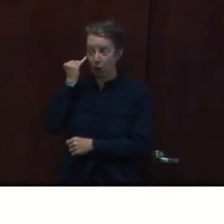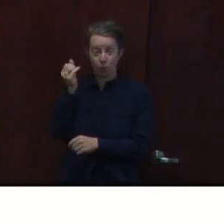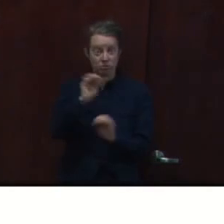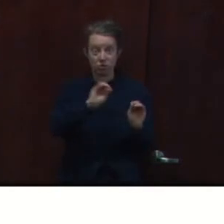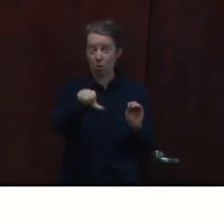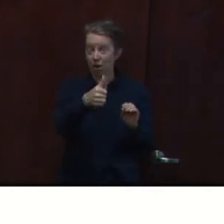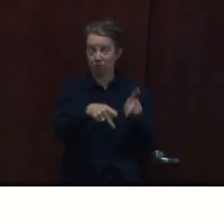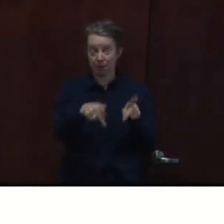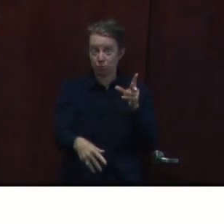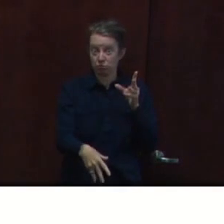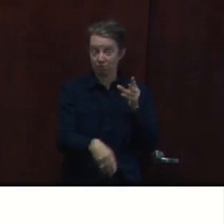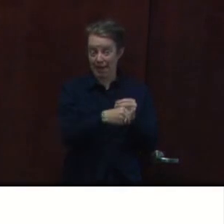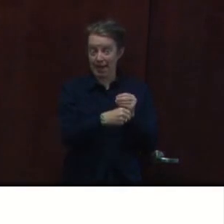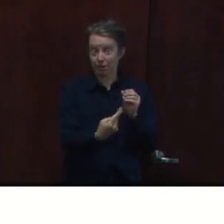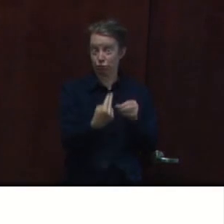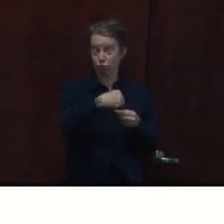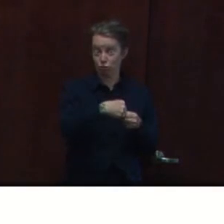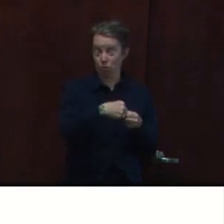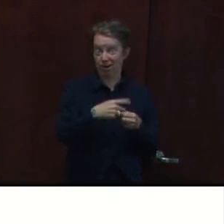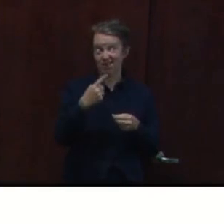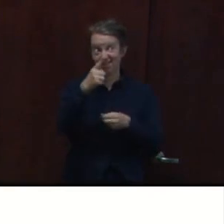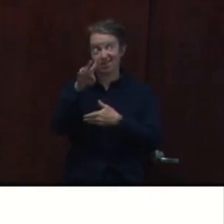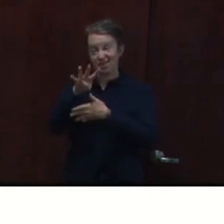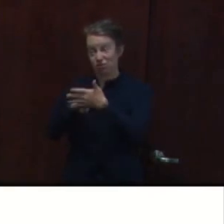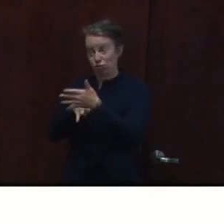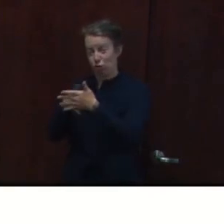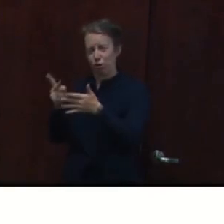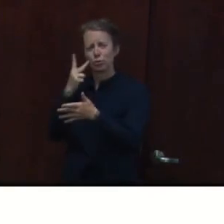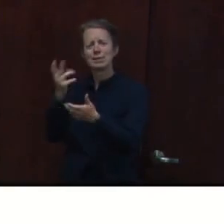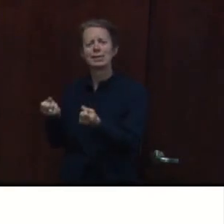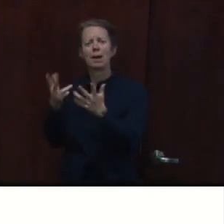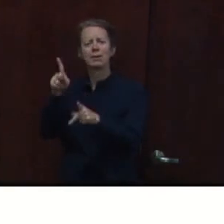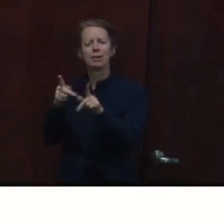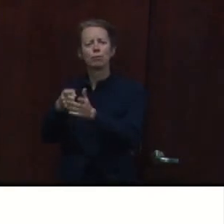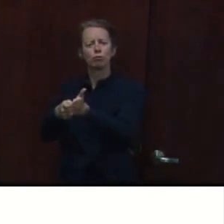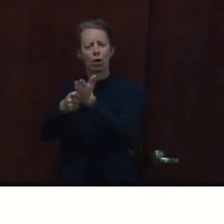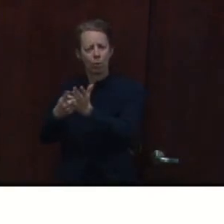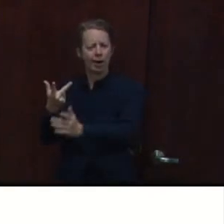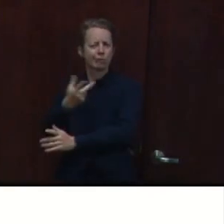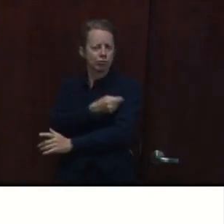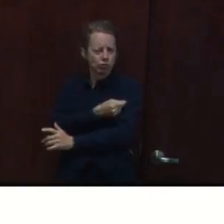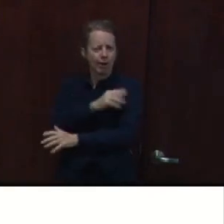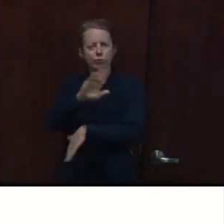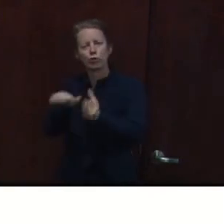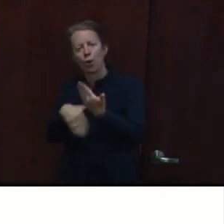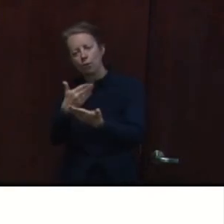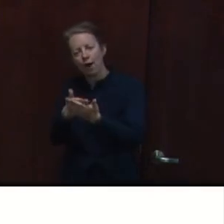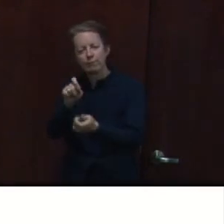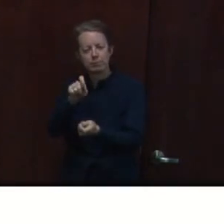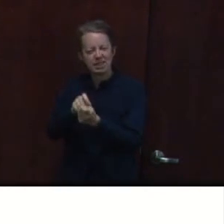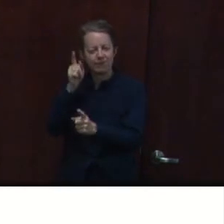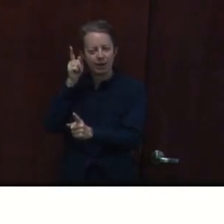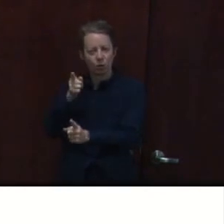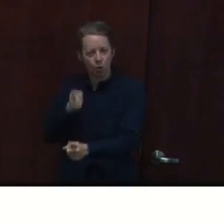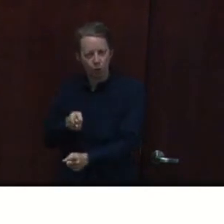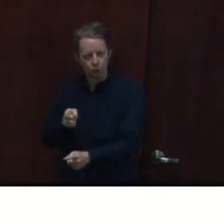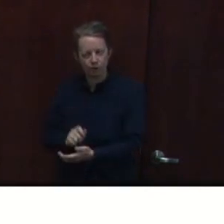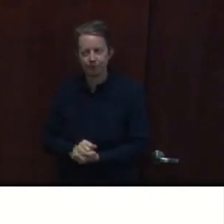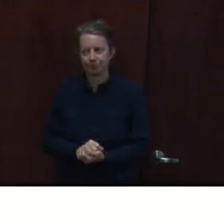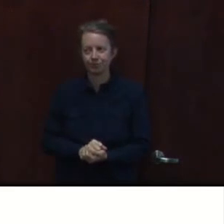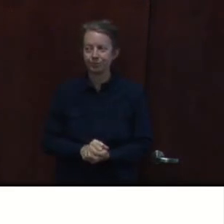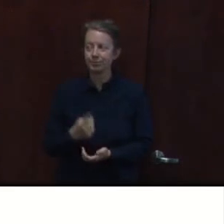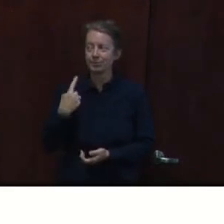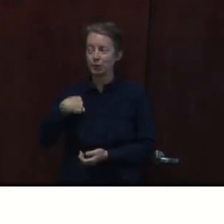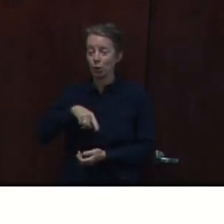these charts kind of show like here's how many do need to get administered to get to these different goals on different timelines. And while we're looking